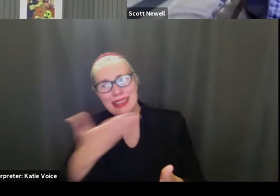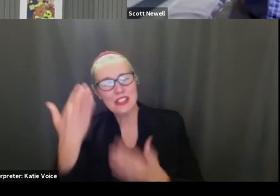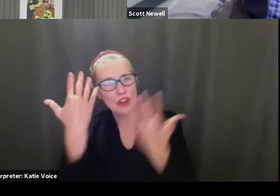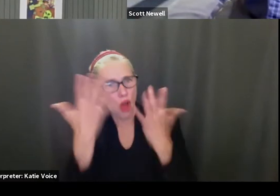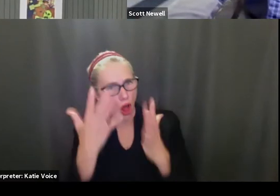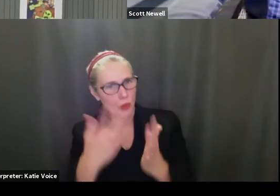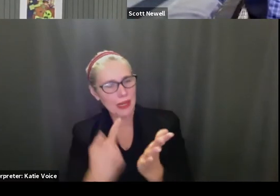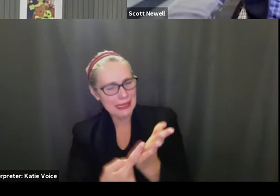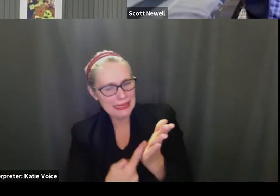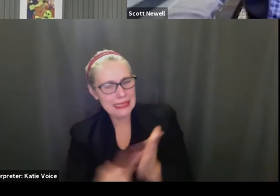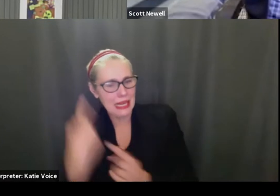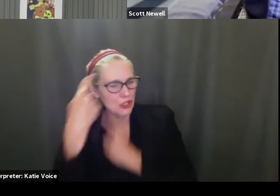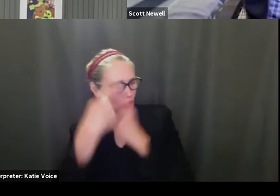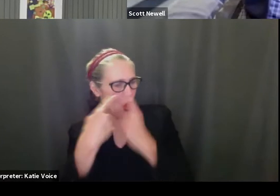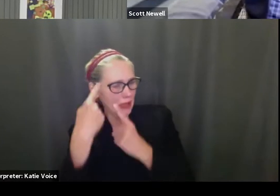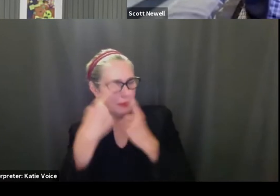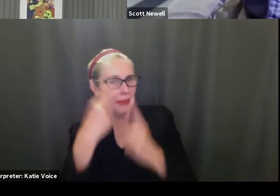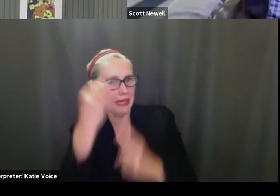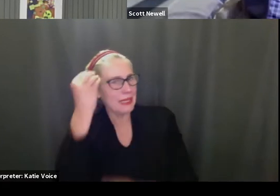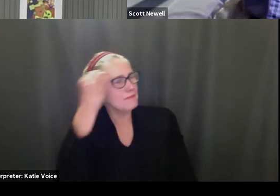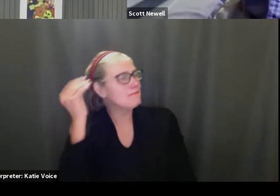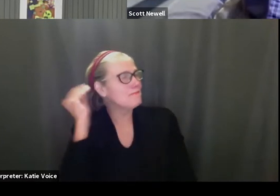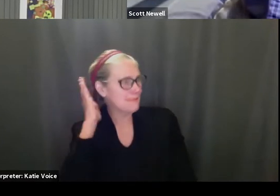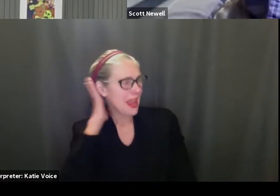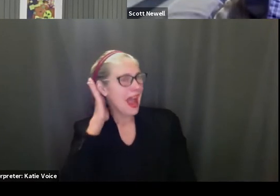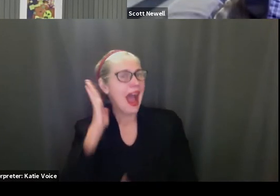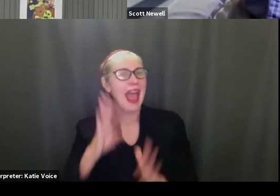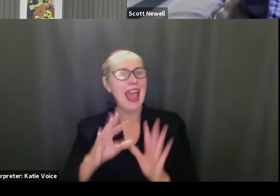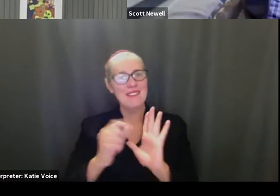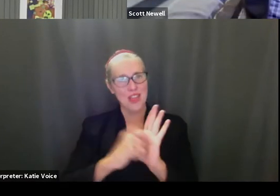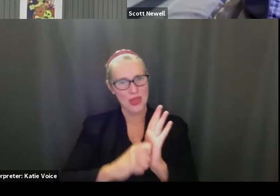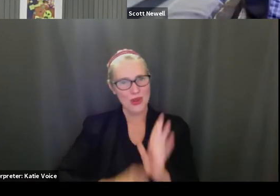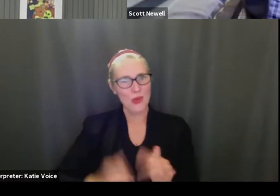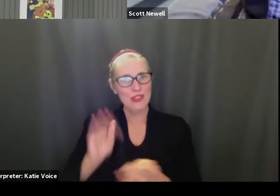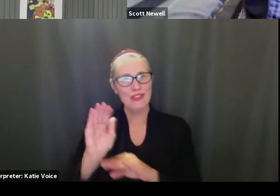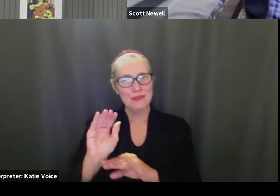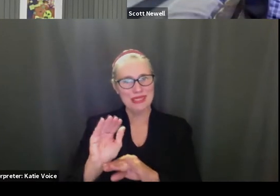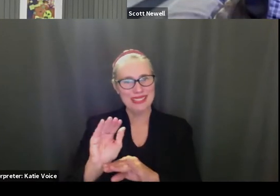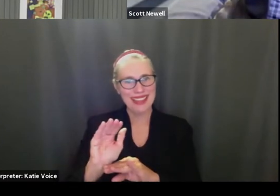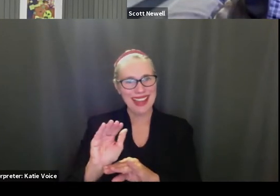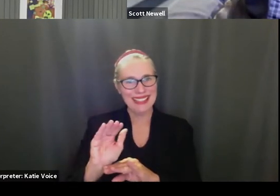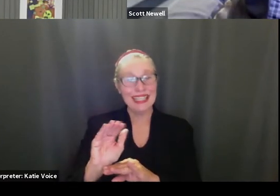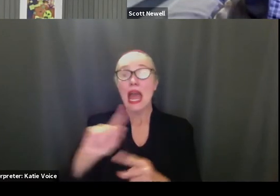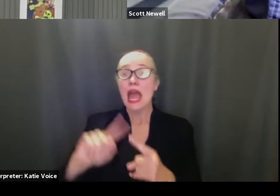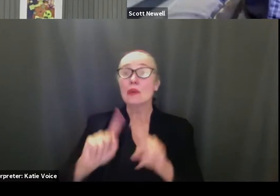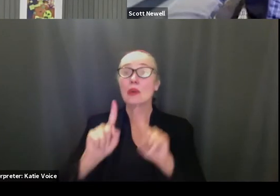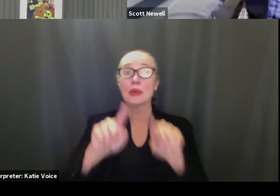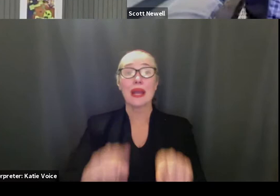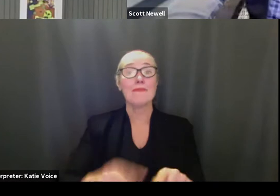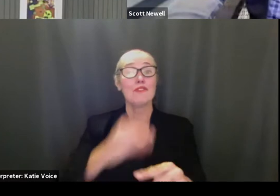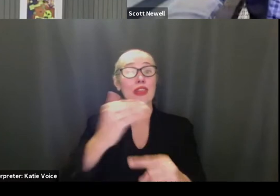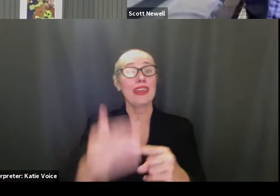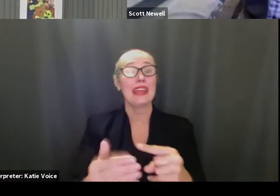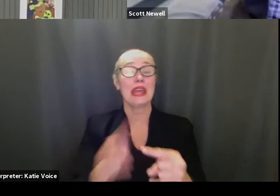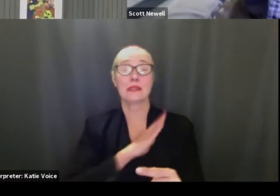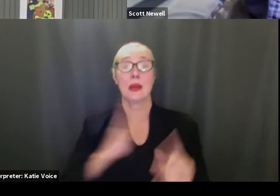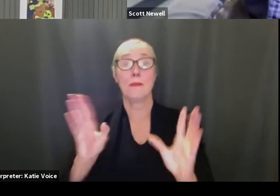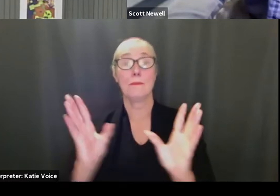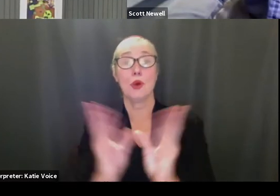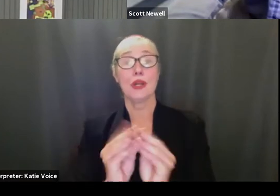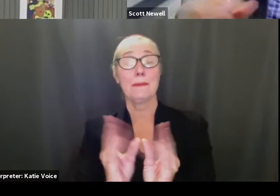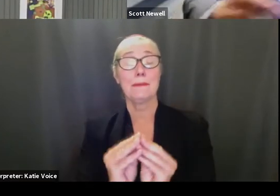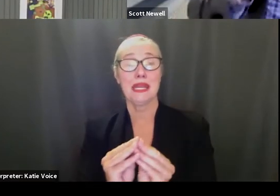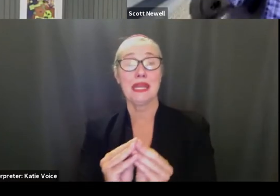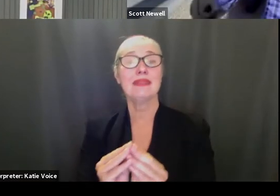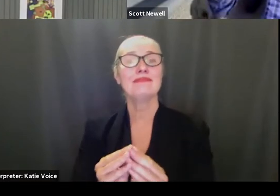so you know i have our notes from tonight and then the same thing when we come back for our next uh board meeting um